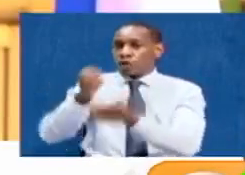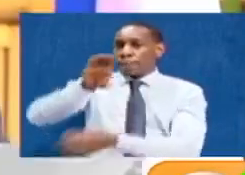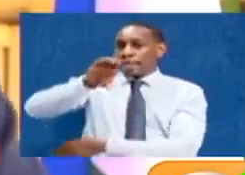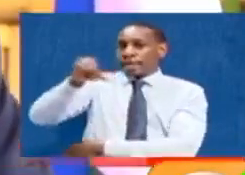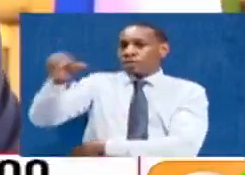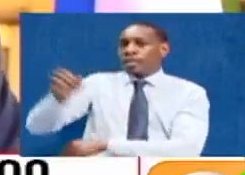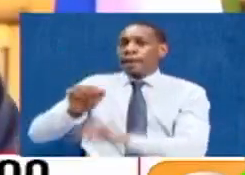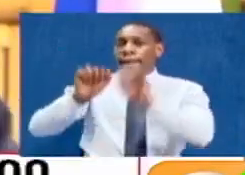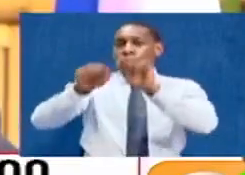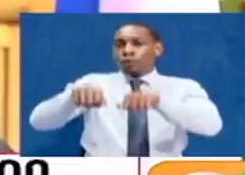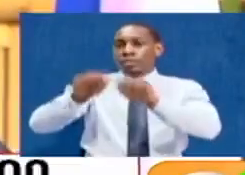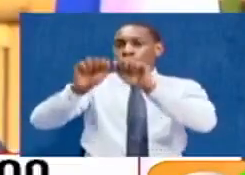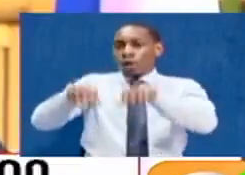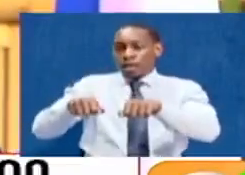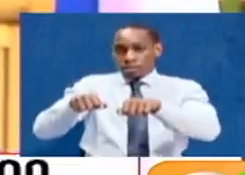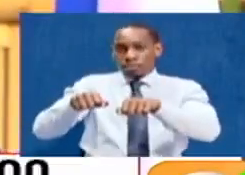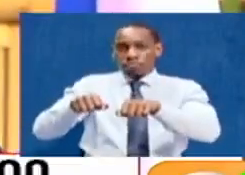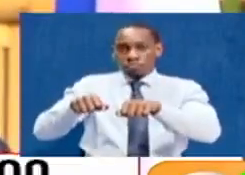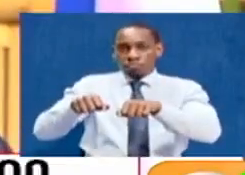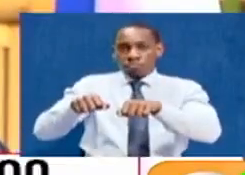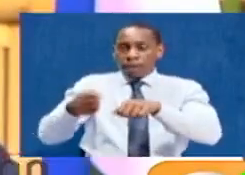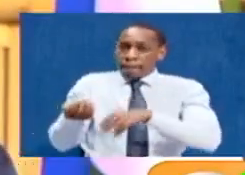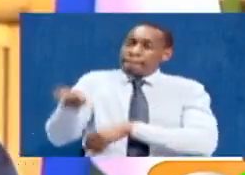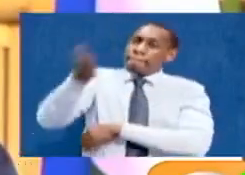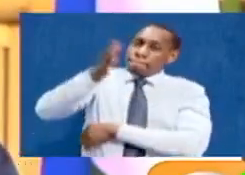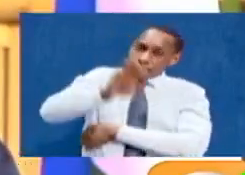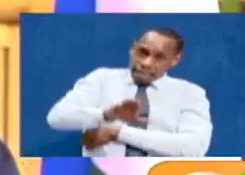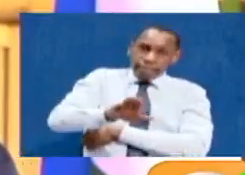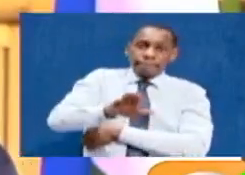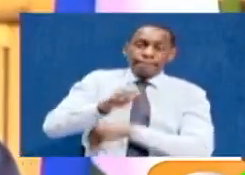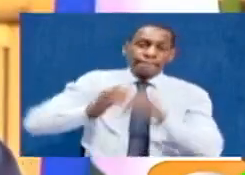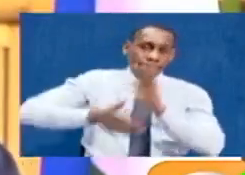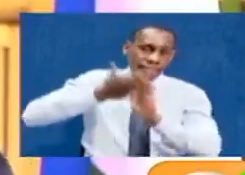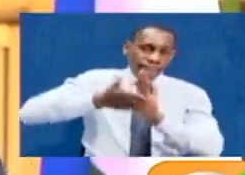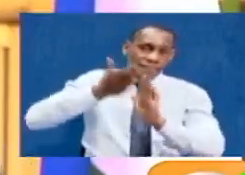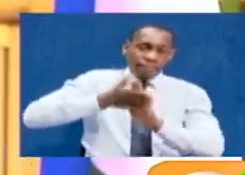counties can be able to recover as quick as possible.